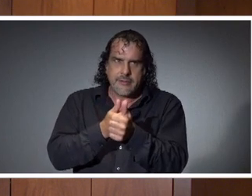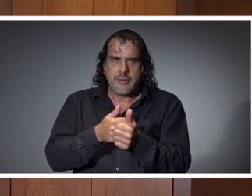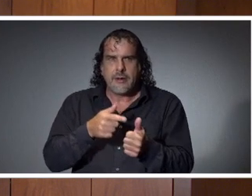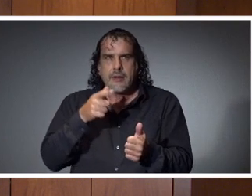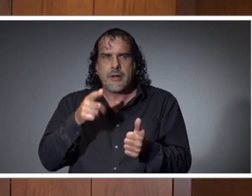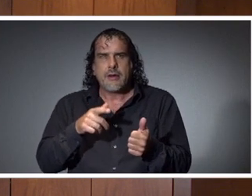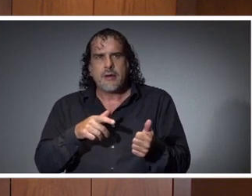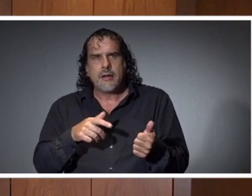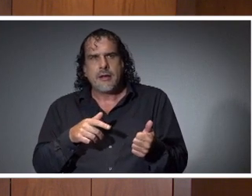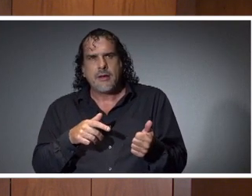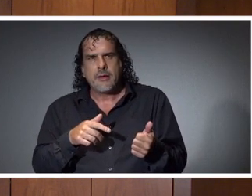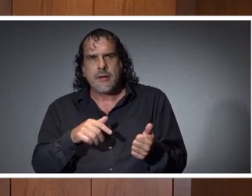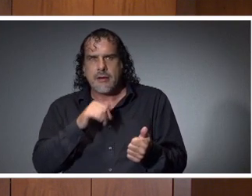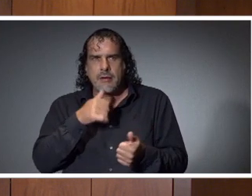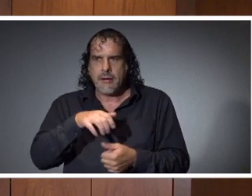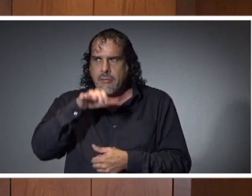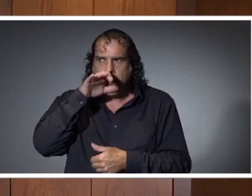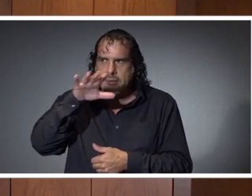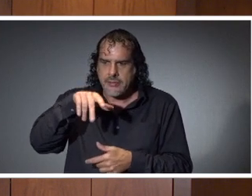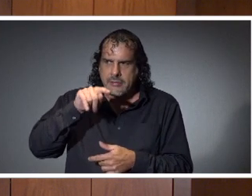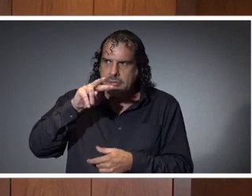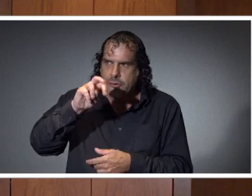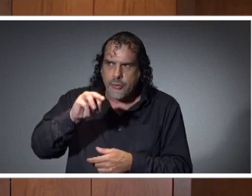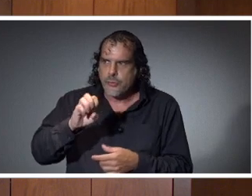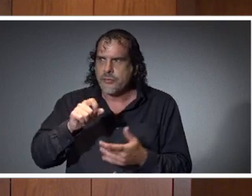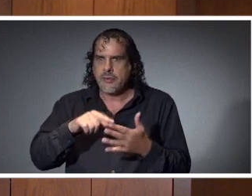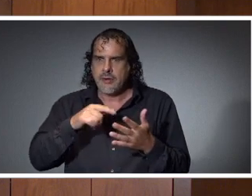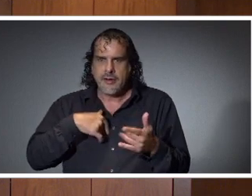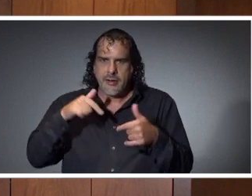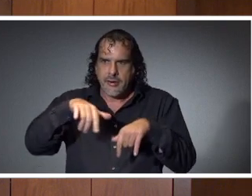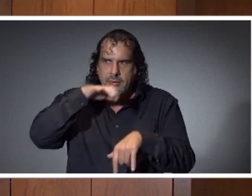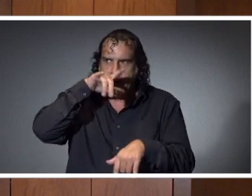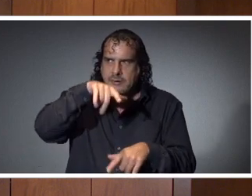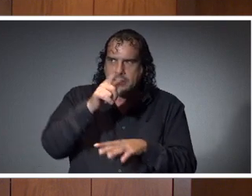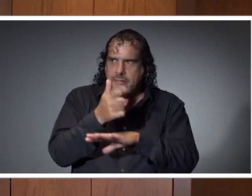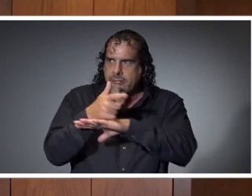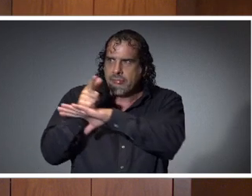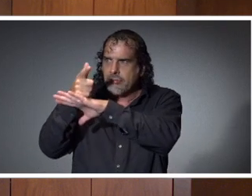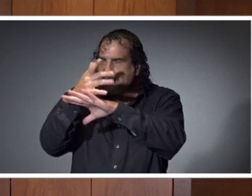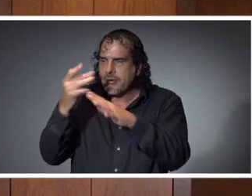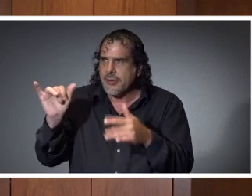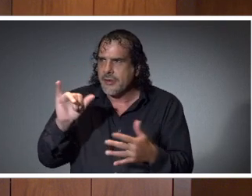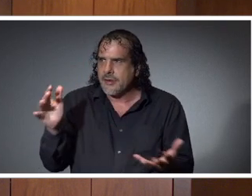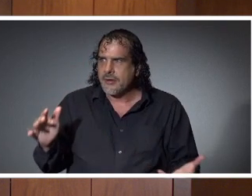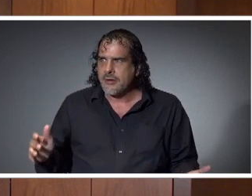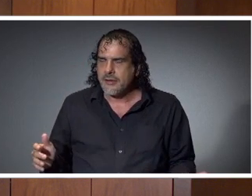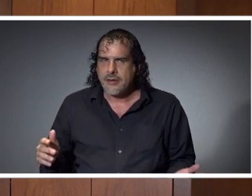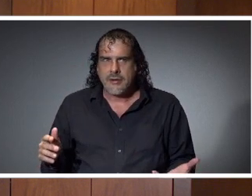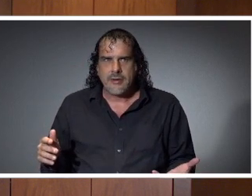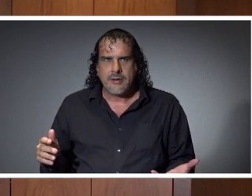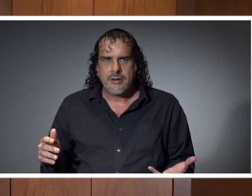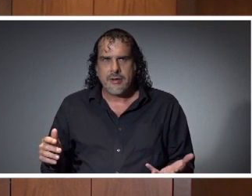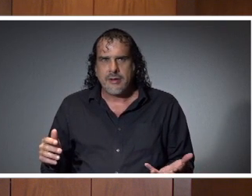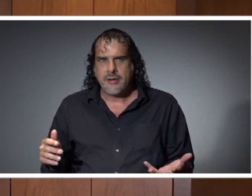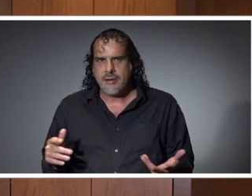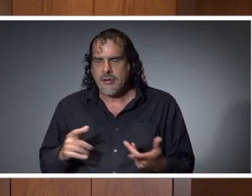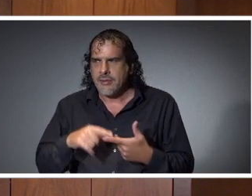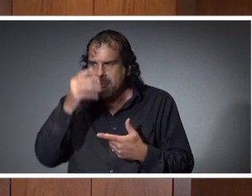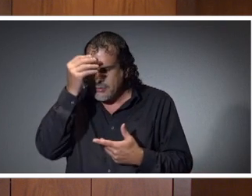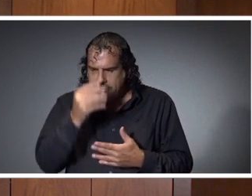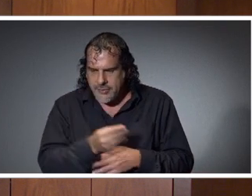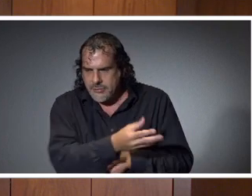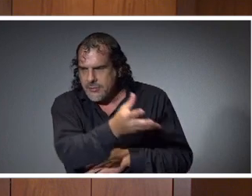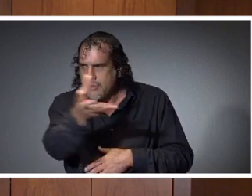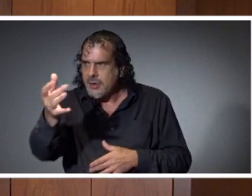this briefing. They're probably not watching me on the news or anyone else on the news, and they're getting their news differently. How do you reach out to them